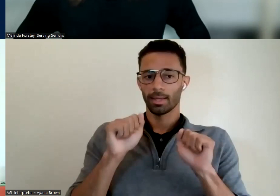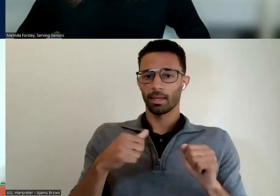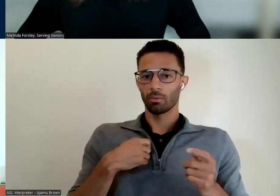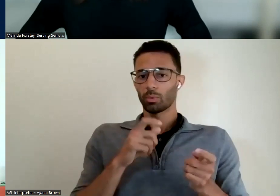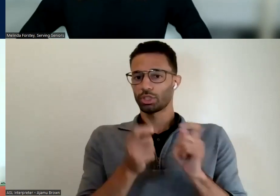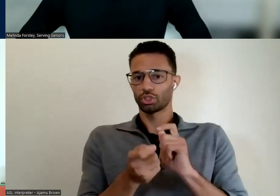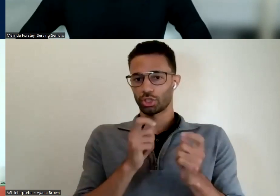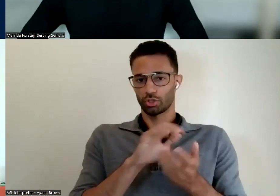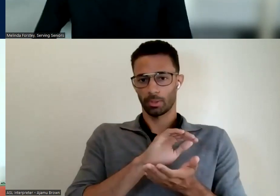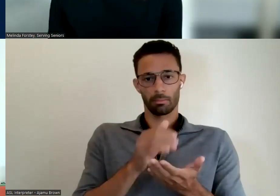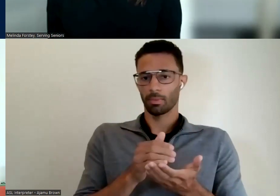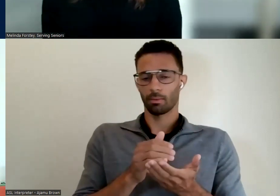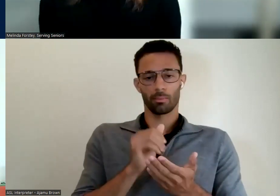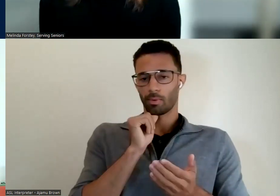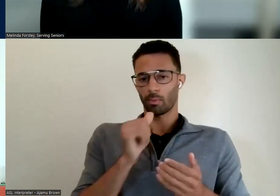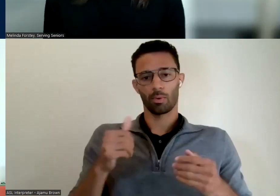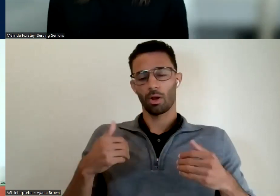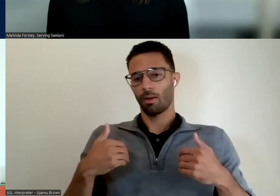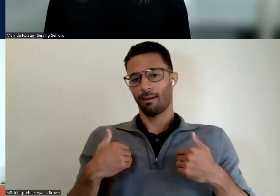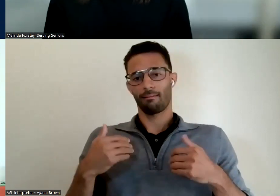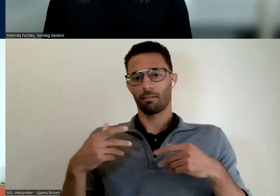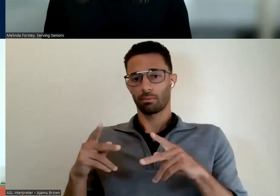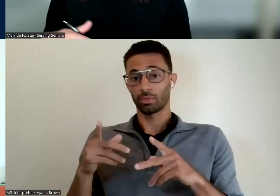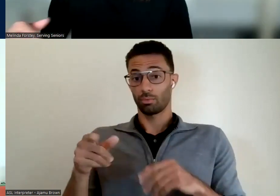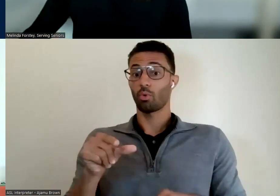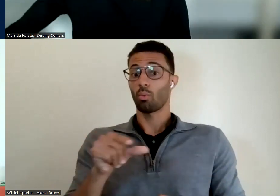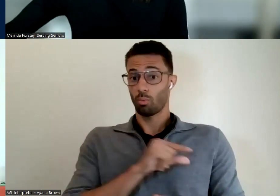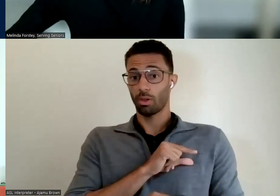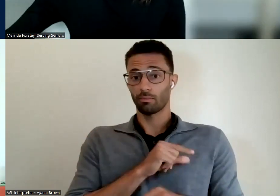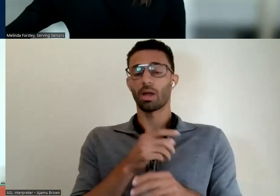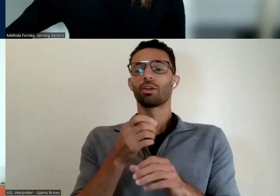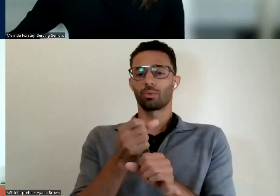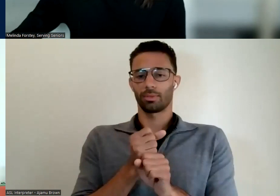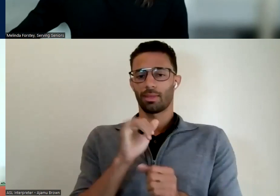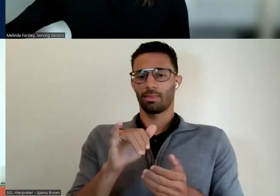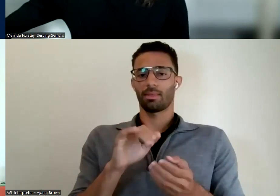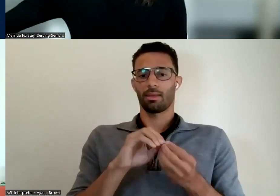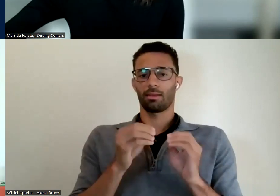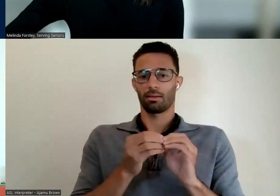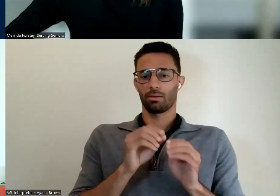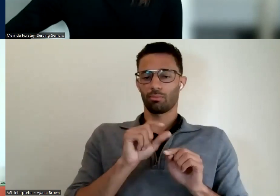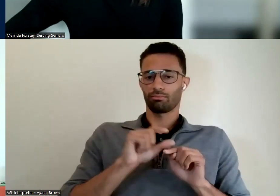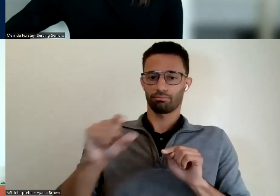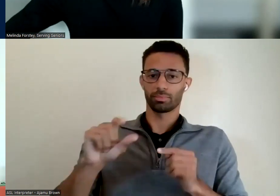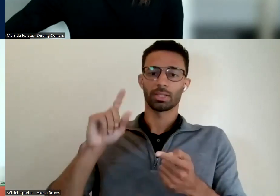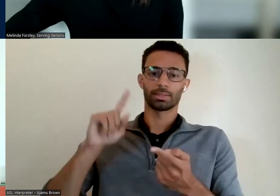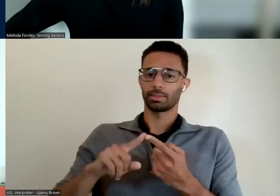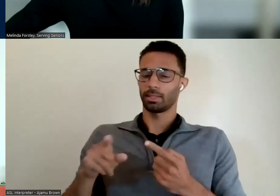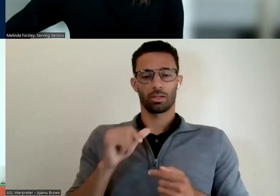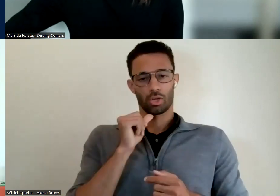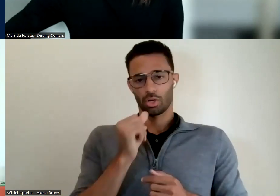We do not give the option to change the amount. Once you qualify, everybody gets that fixed amount until they're no longer eligible.